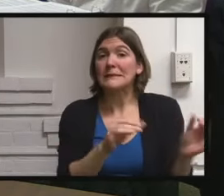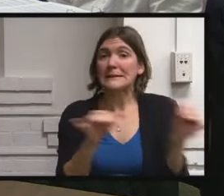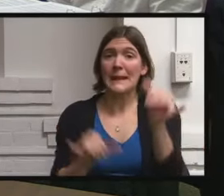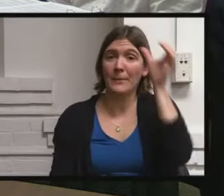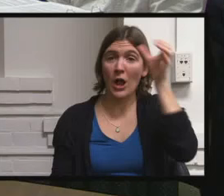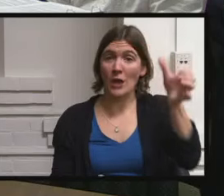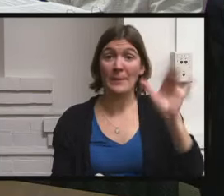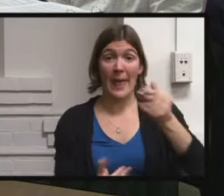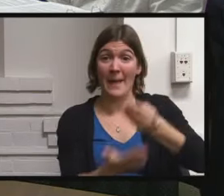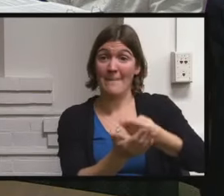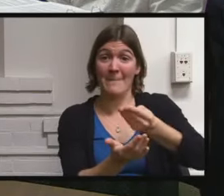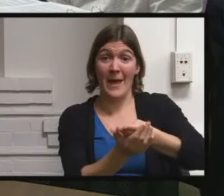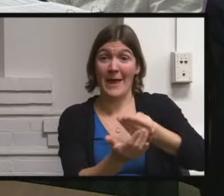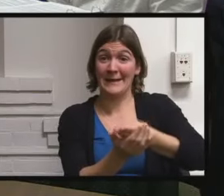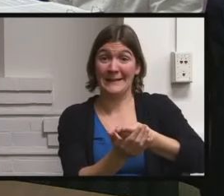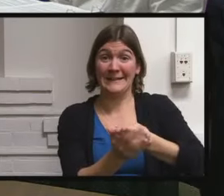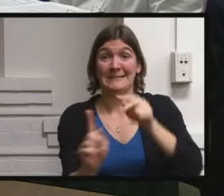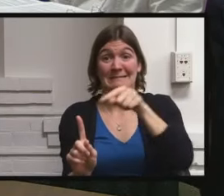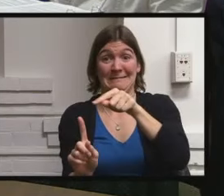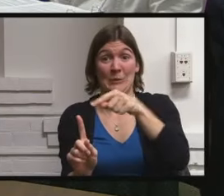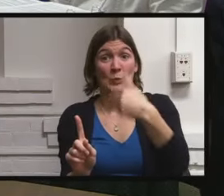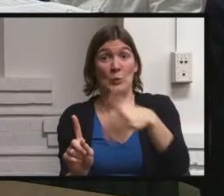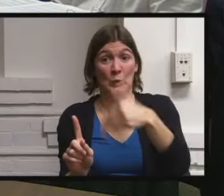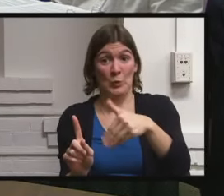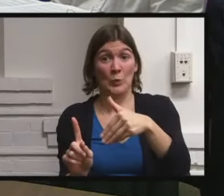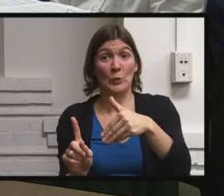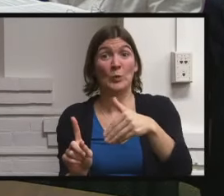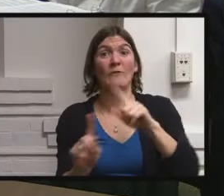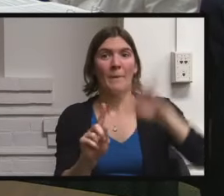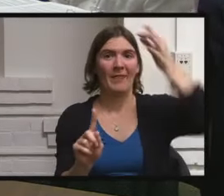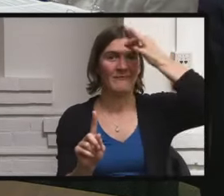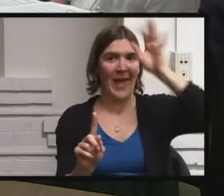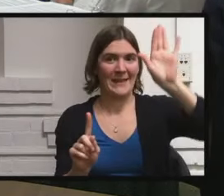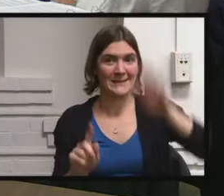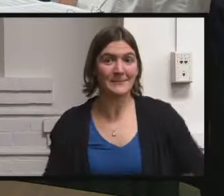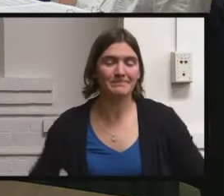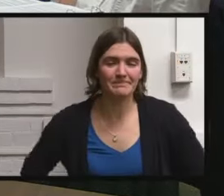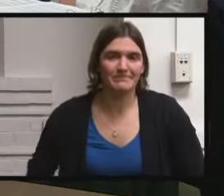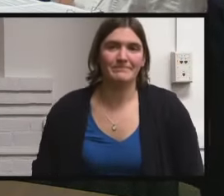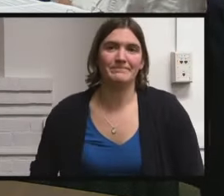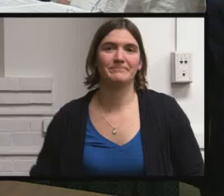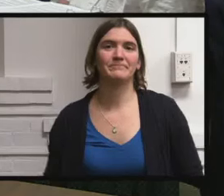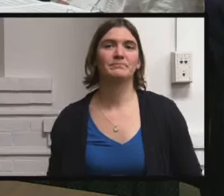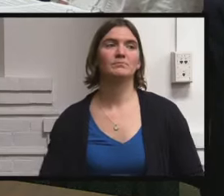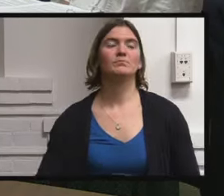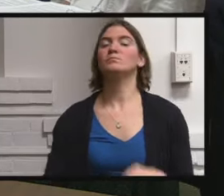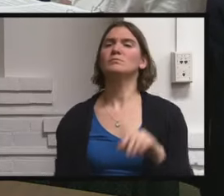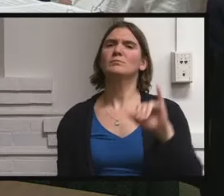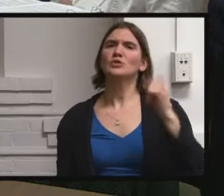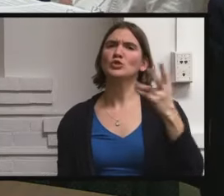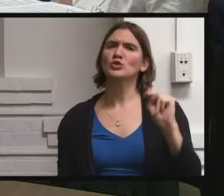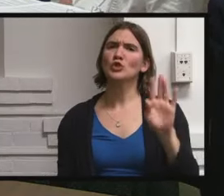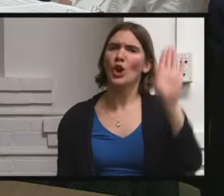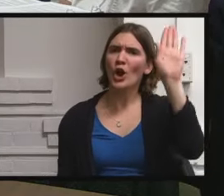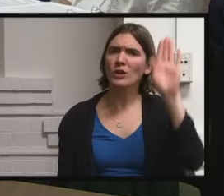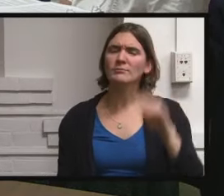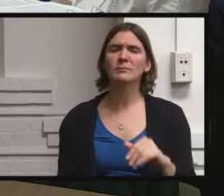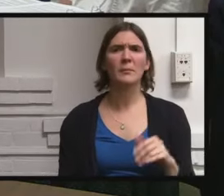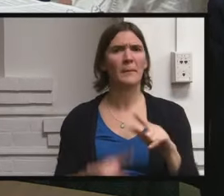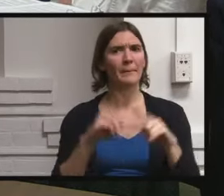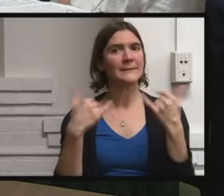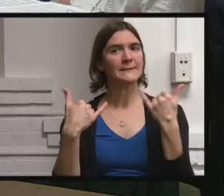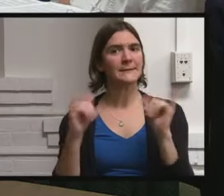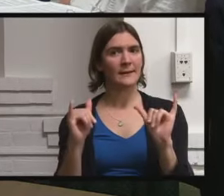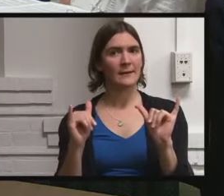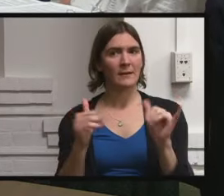to this money than to the tax stabilization. And we certainly heard those comments. Thank you. But we still have, there's